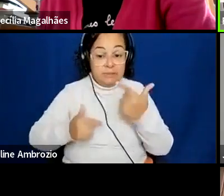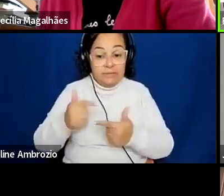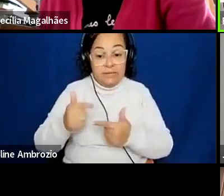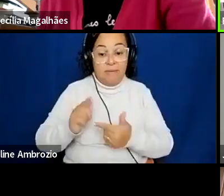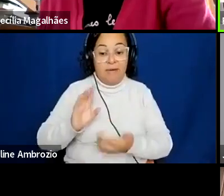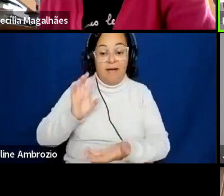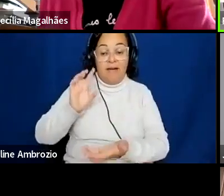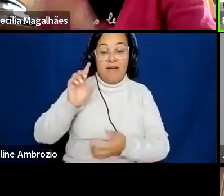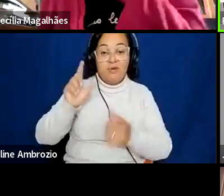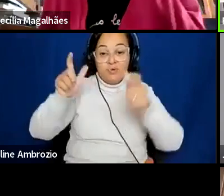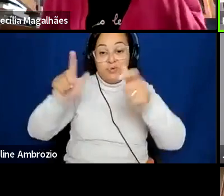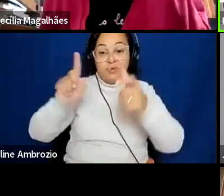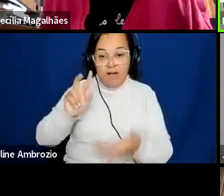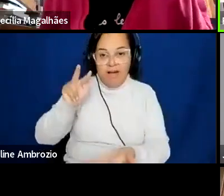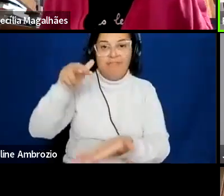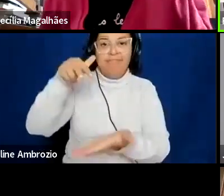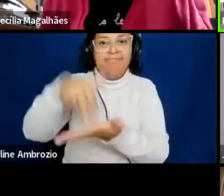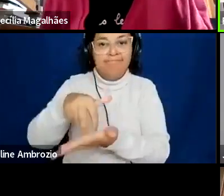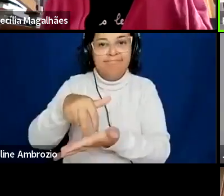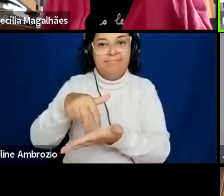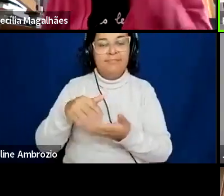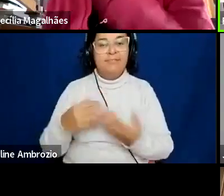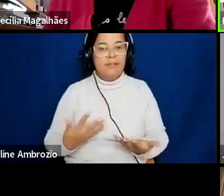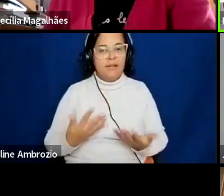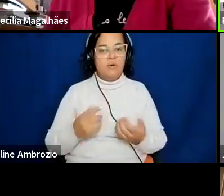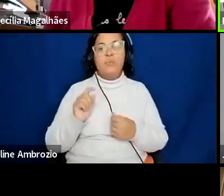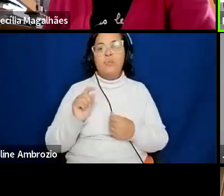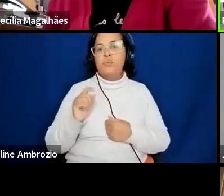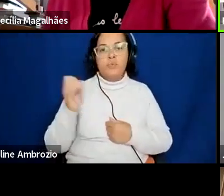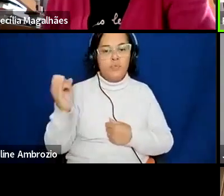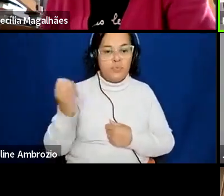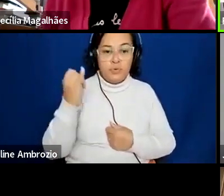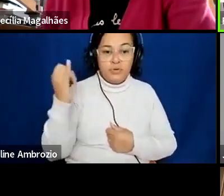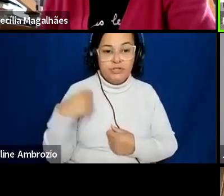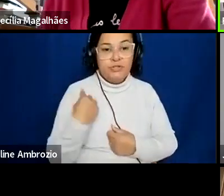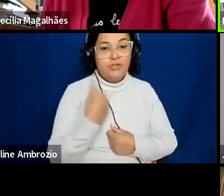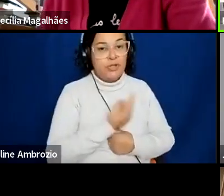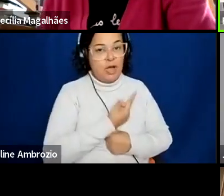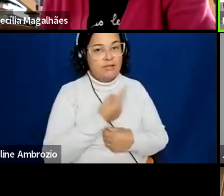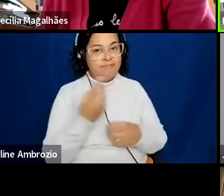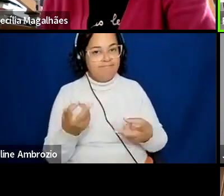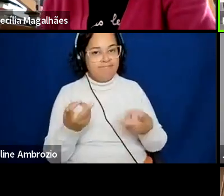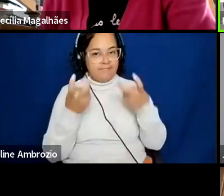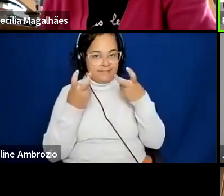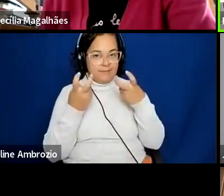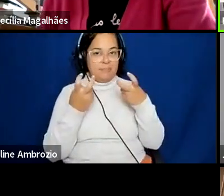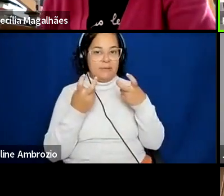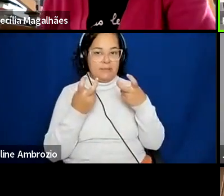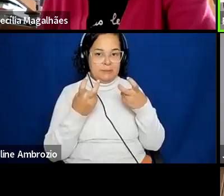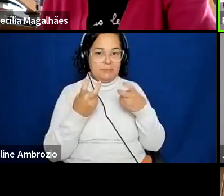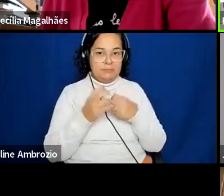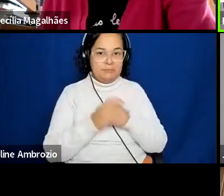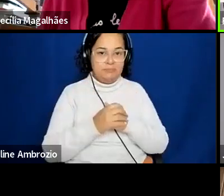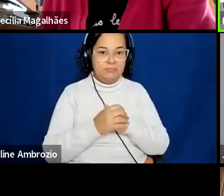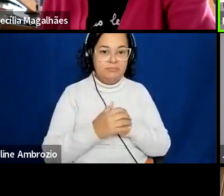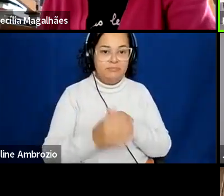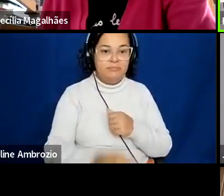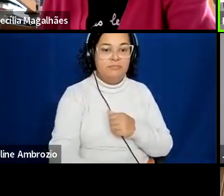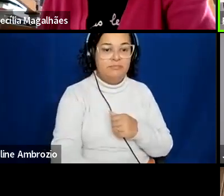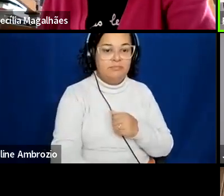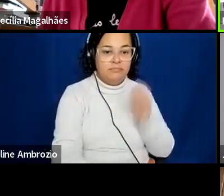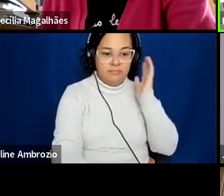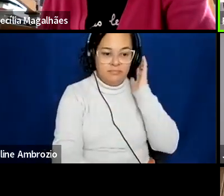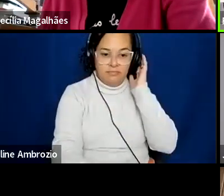is for us to realize that our choices on how to